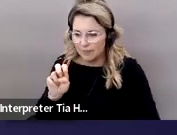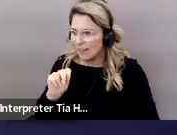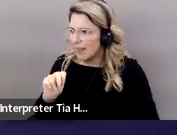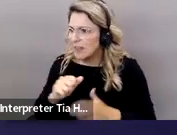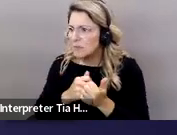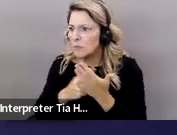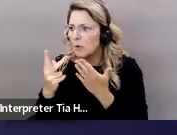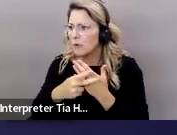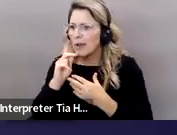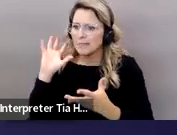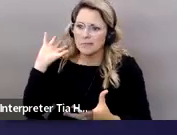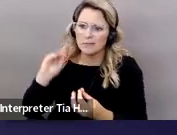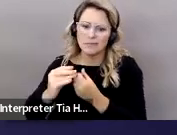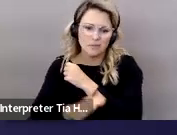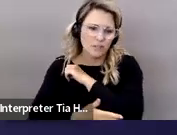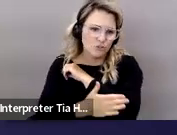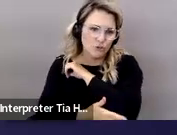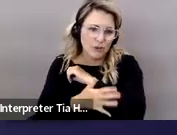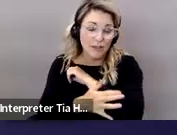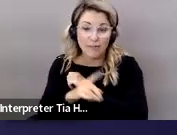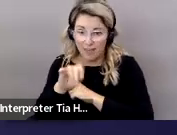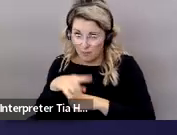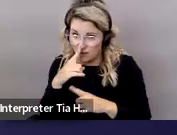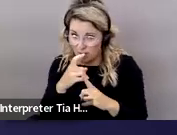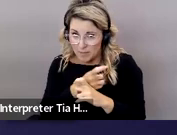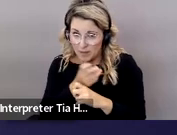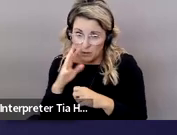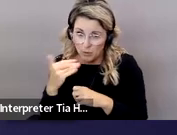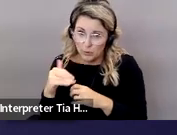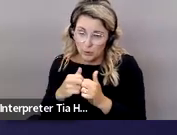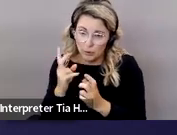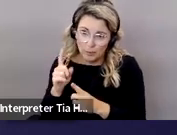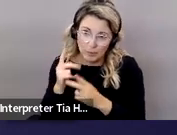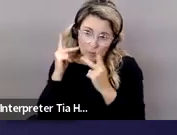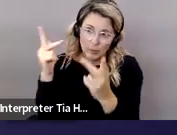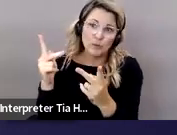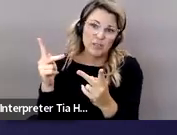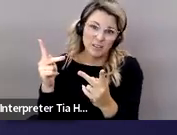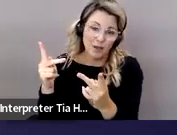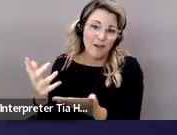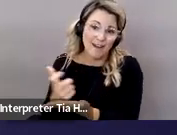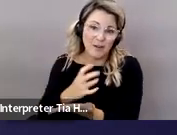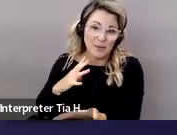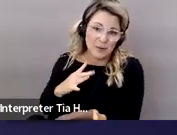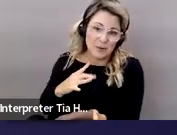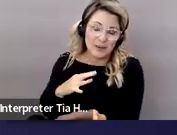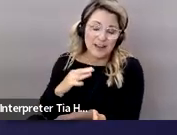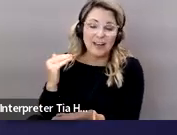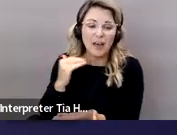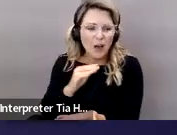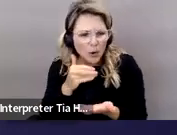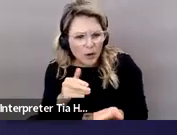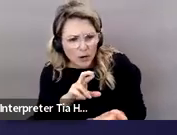country. That was a large and complicated proposal. And then I would say this. Go ahead, Dr.